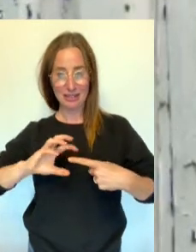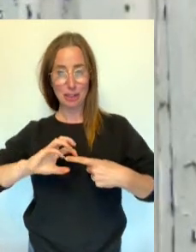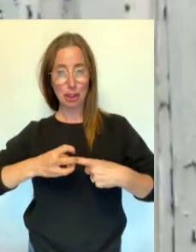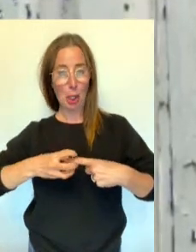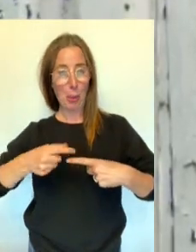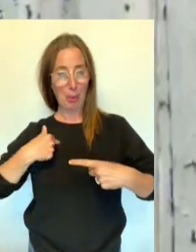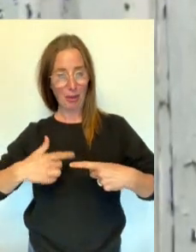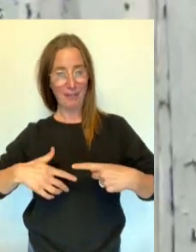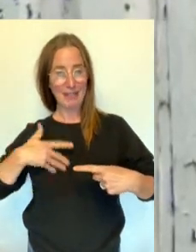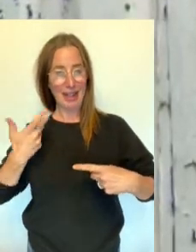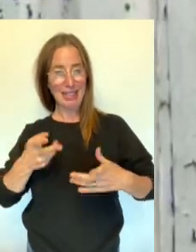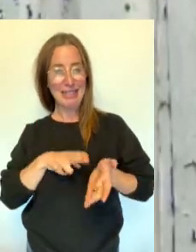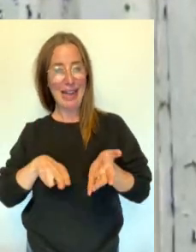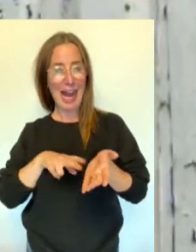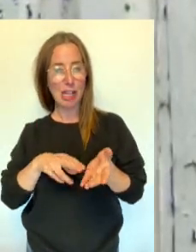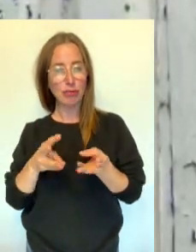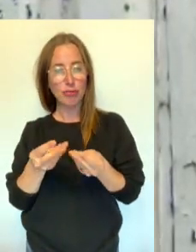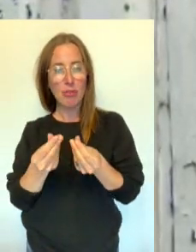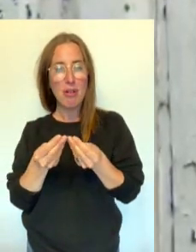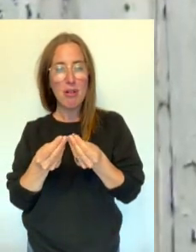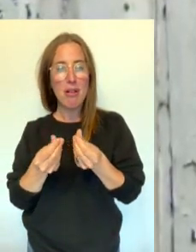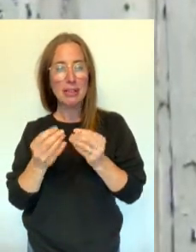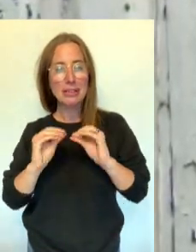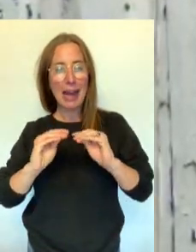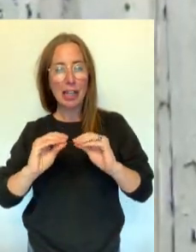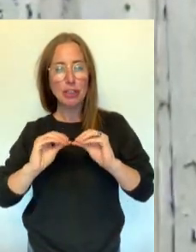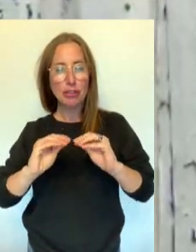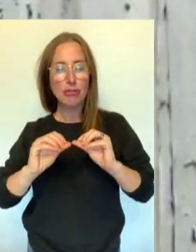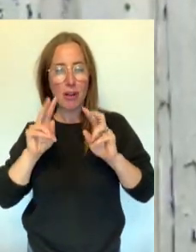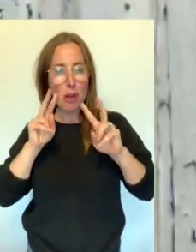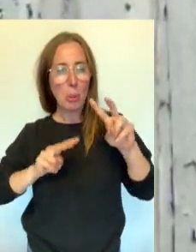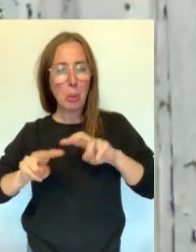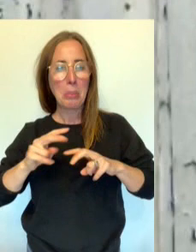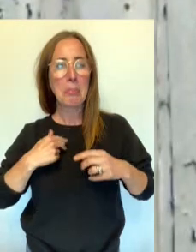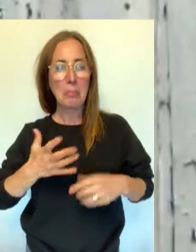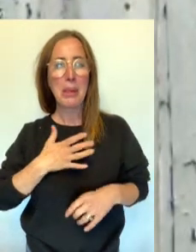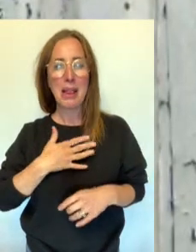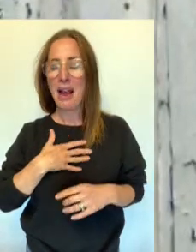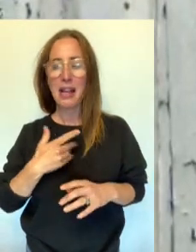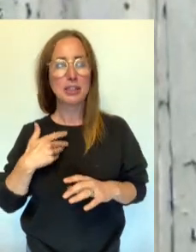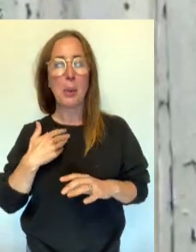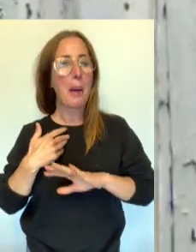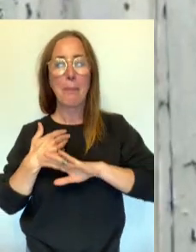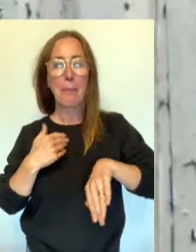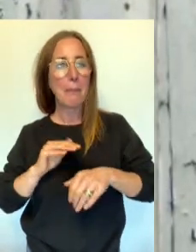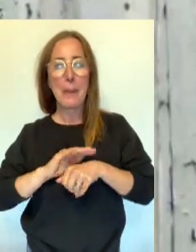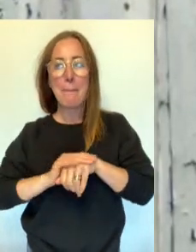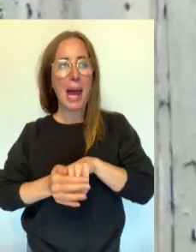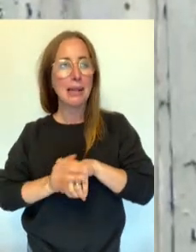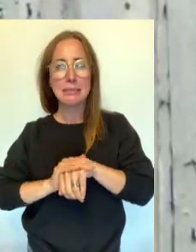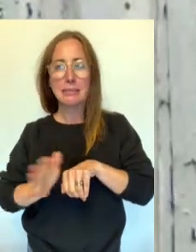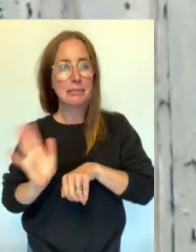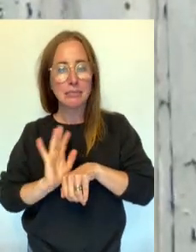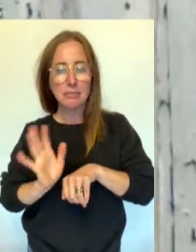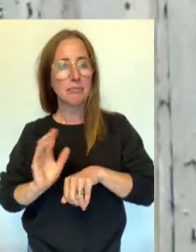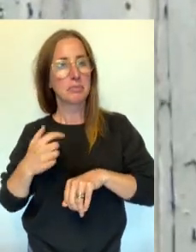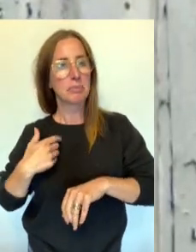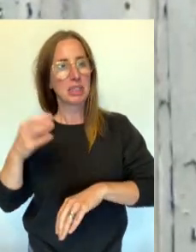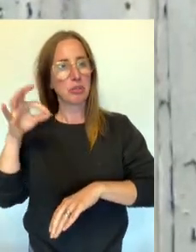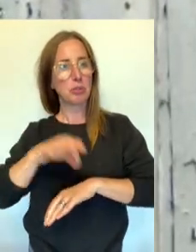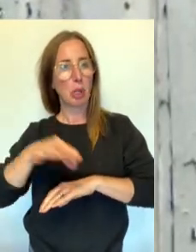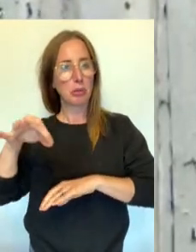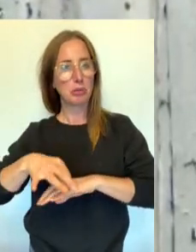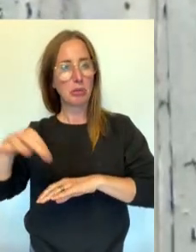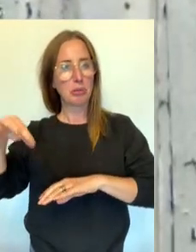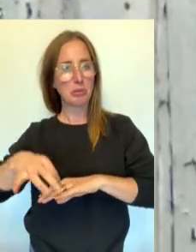feel of stones and the natural kind of look. So I'm going to go straight in with some dots. And I